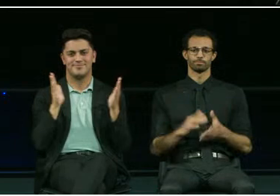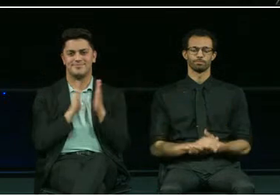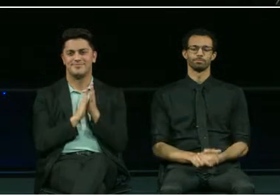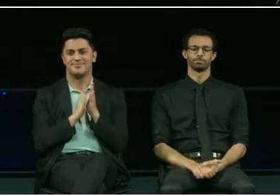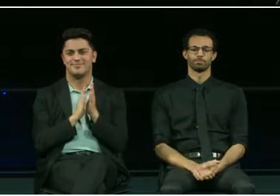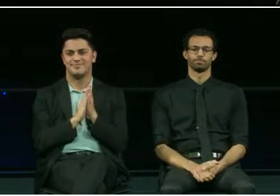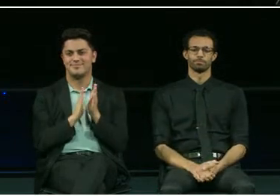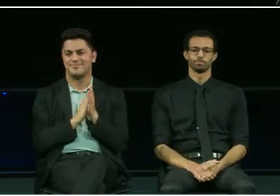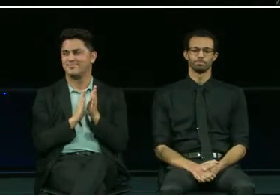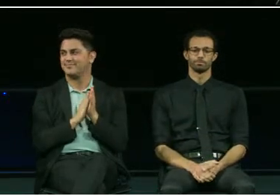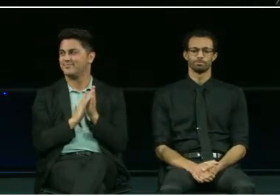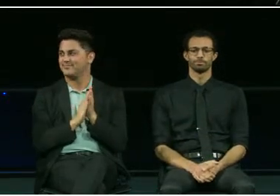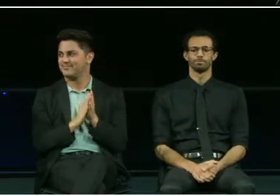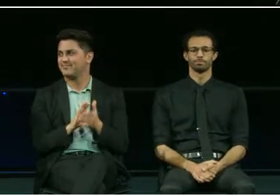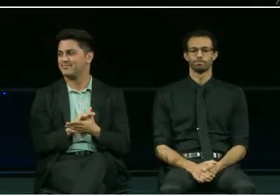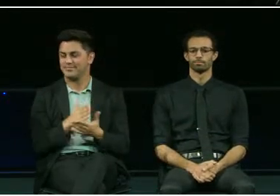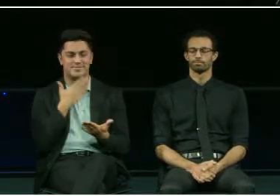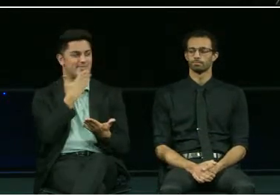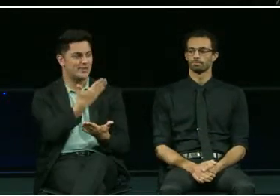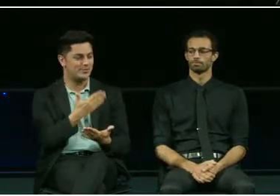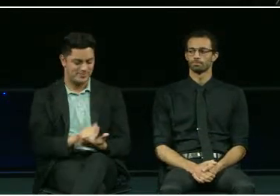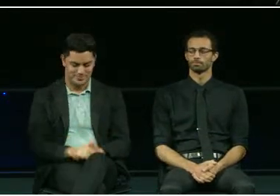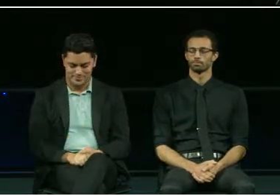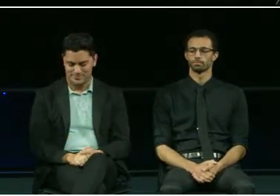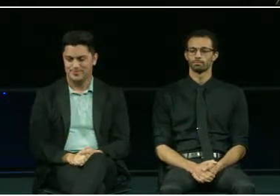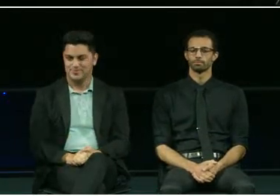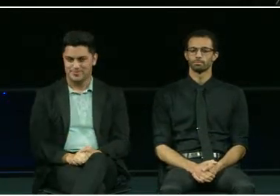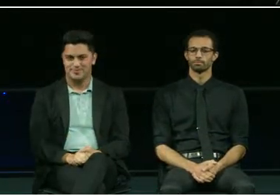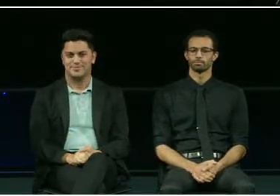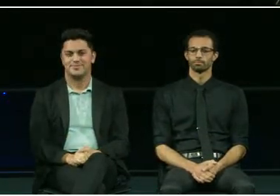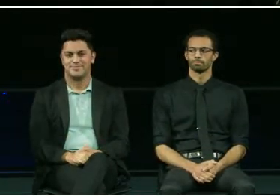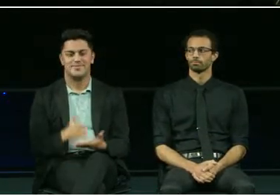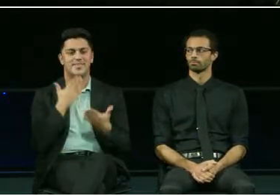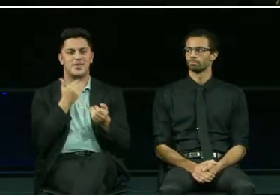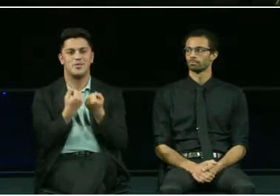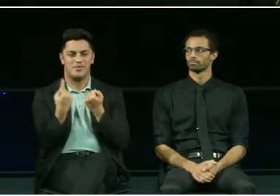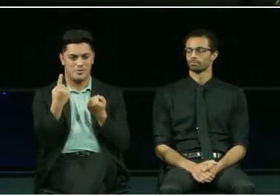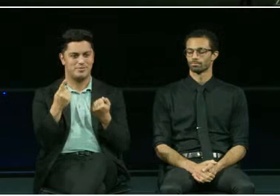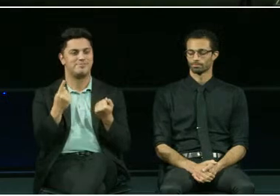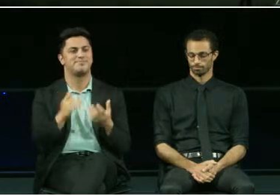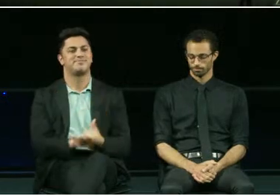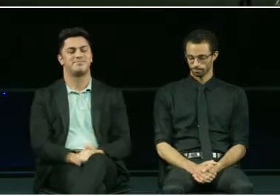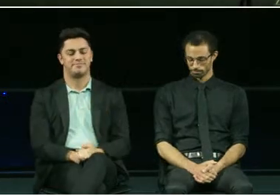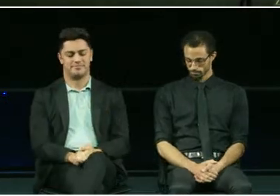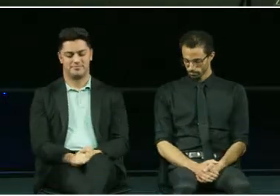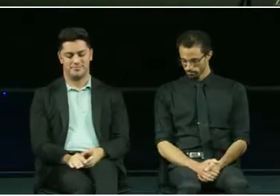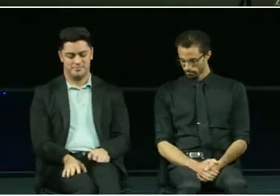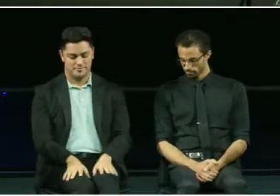Thank you. Thank you so much, everyone.